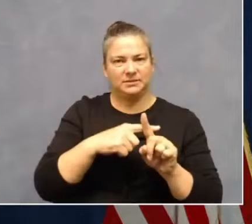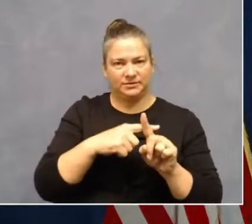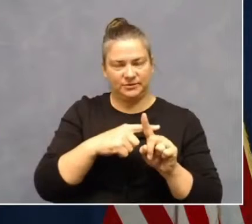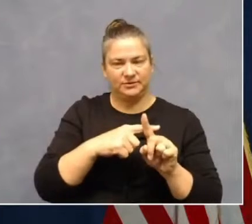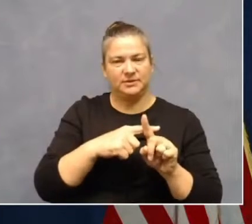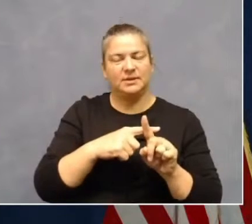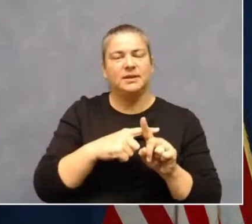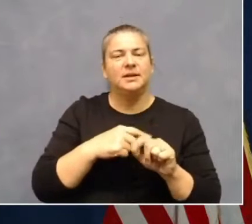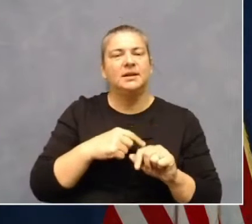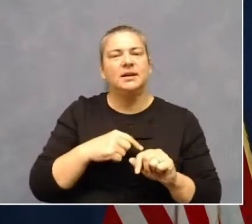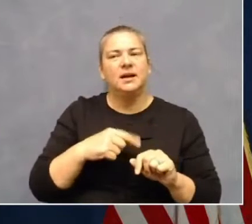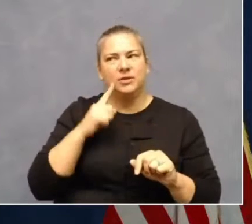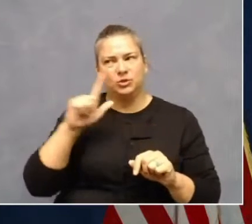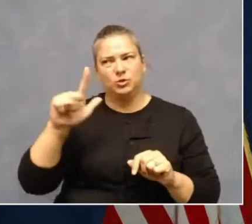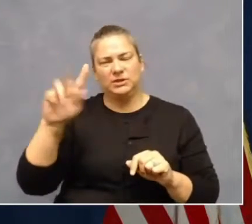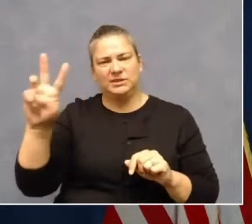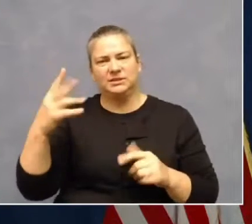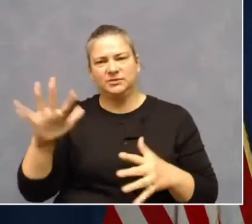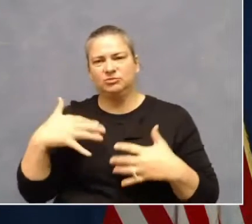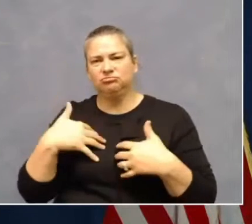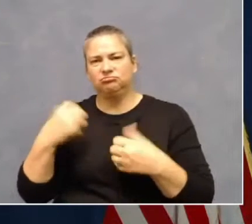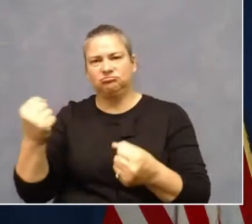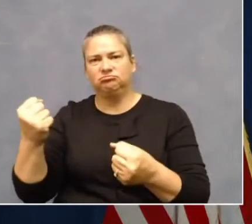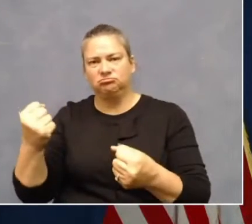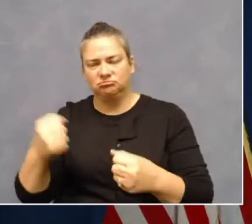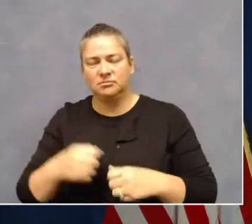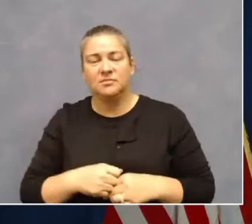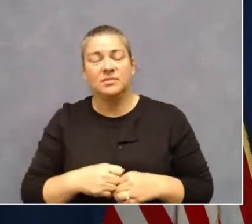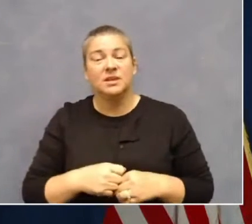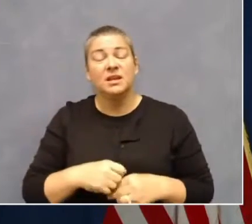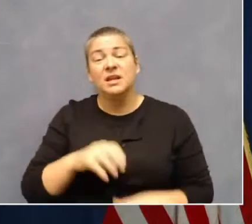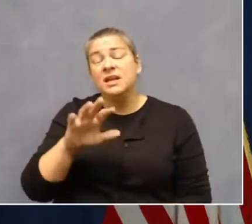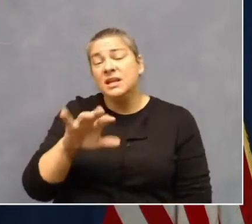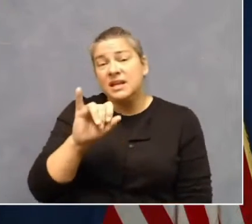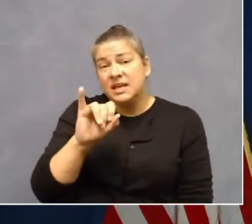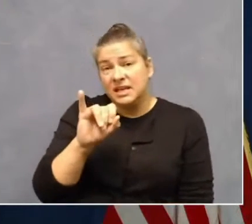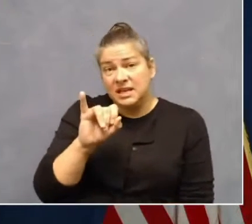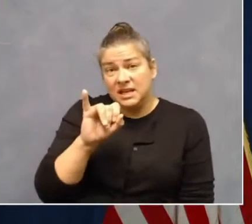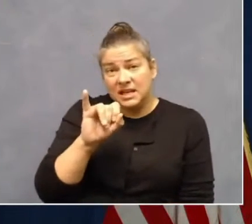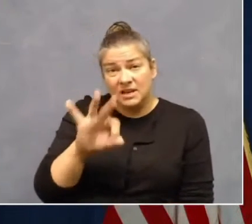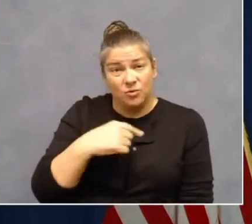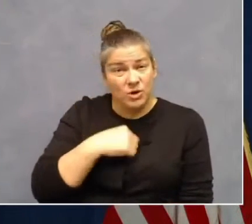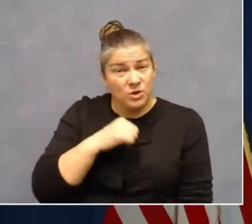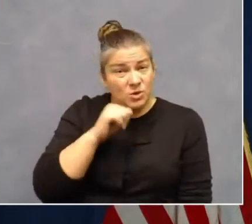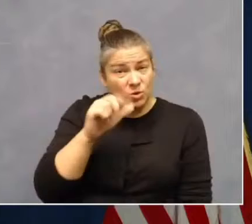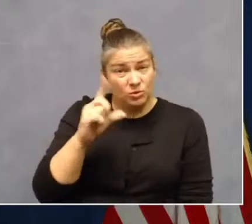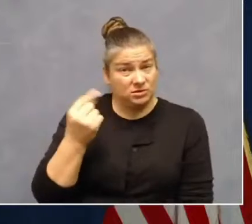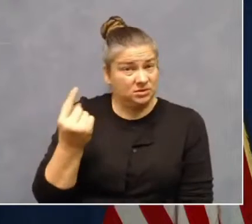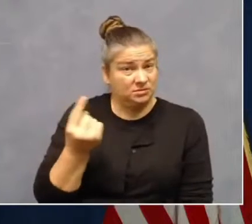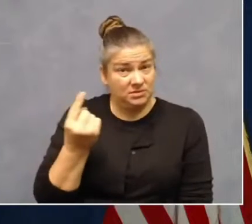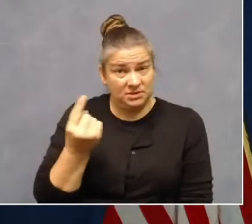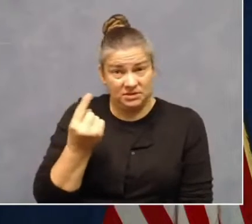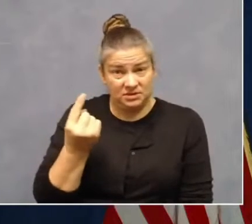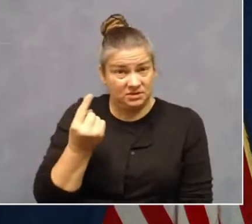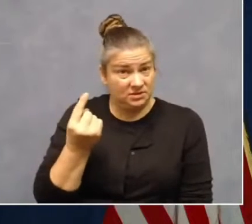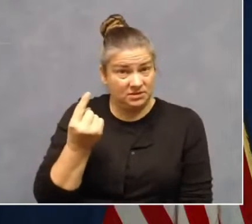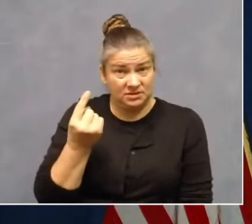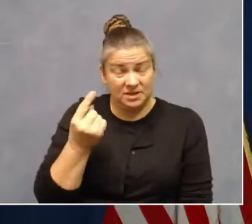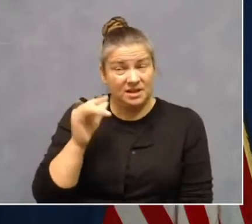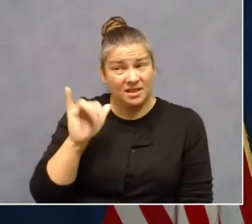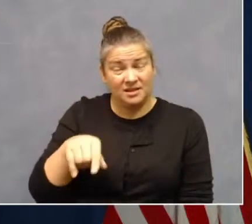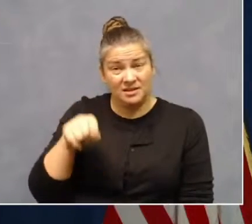have recovered. If we don't push down the level and the incidences of this